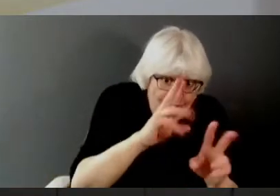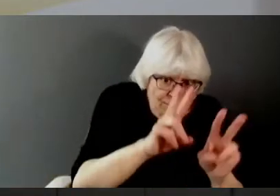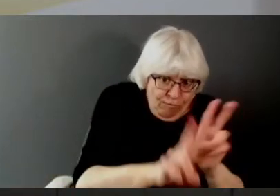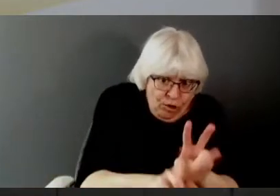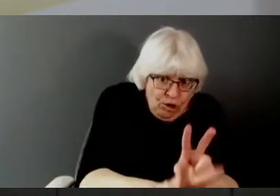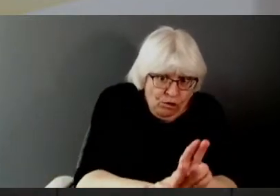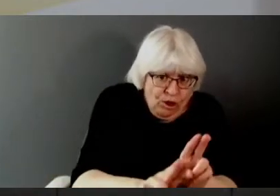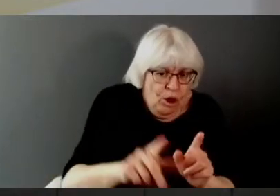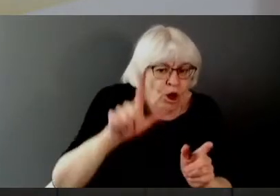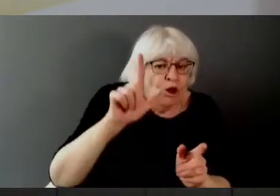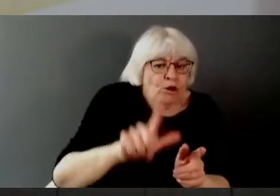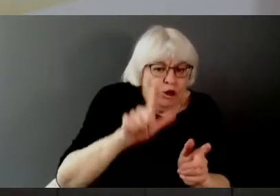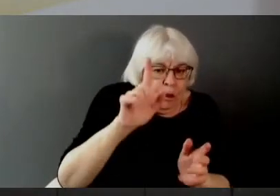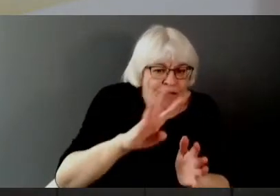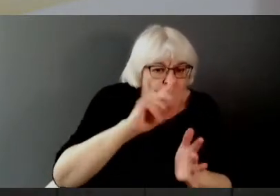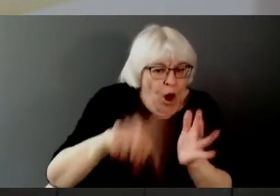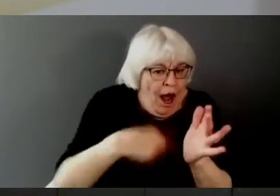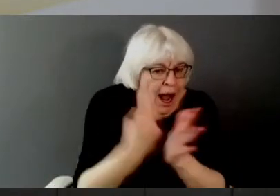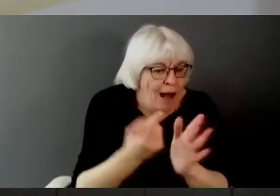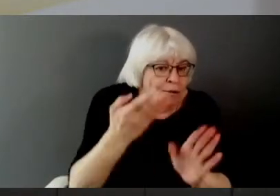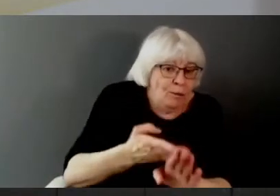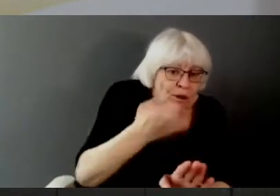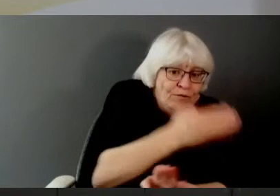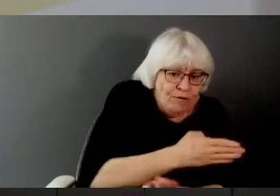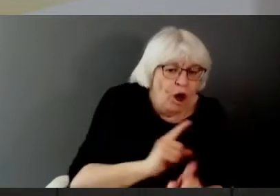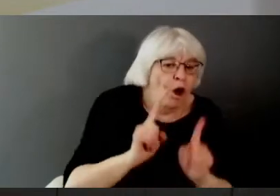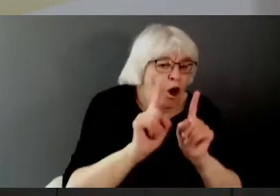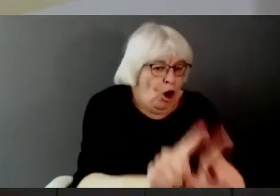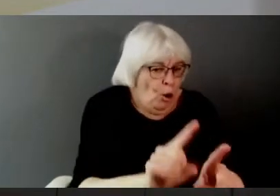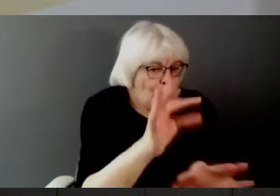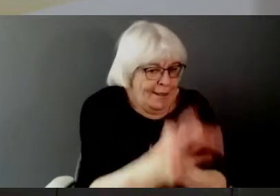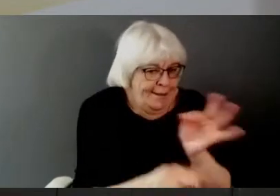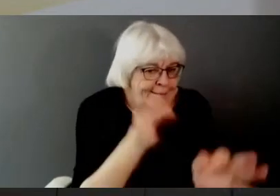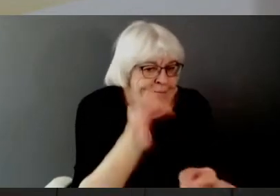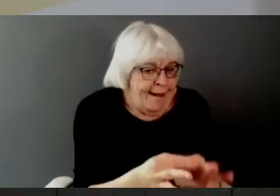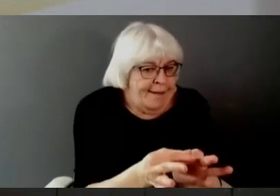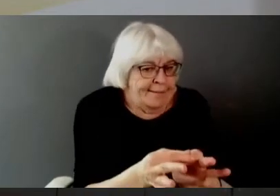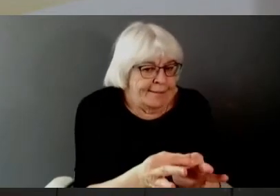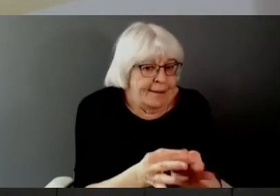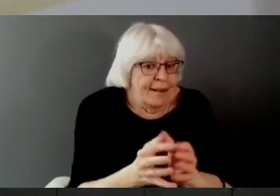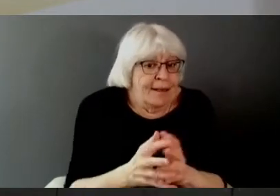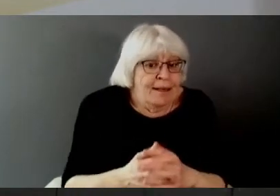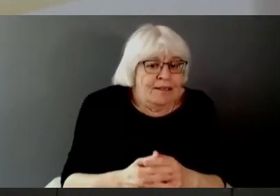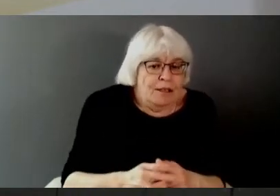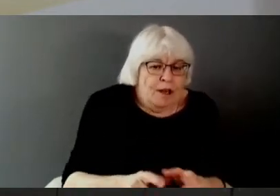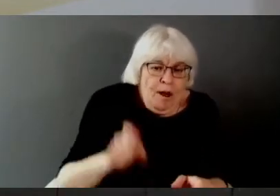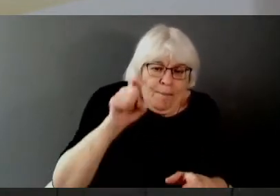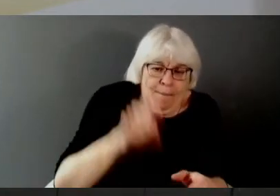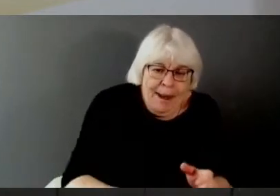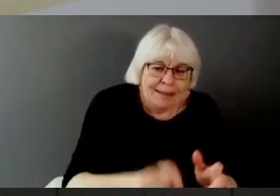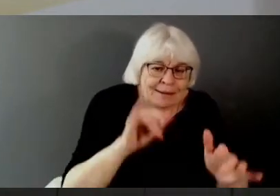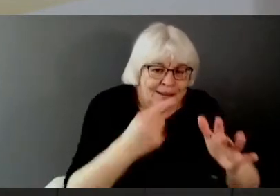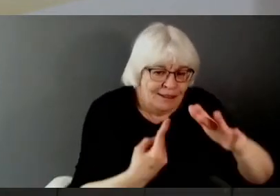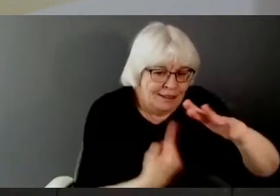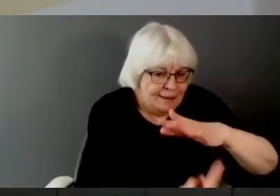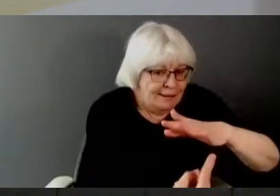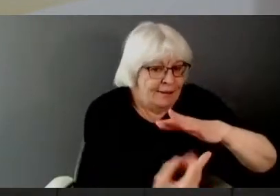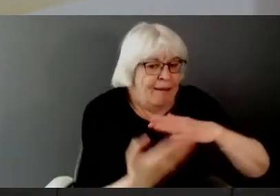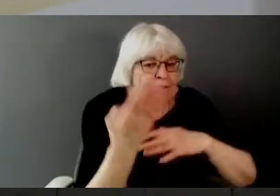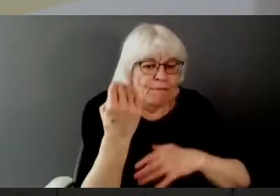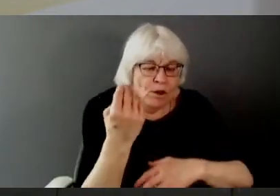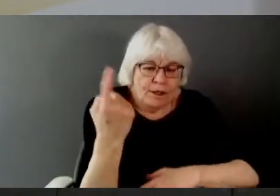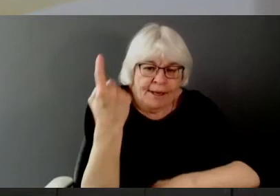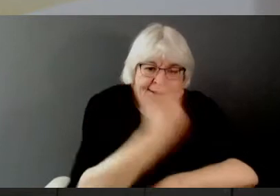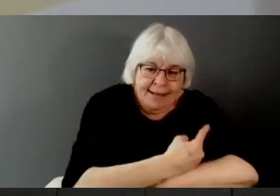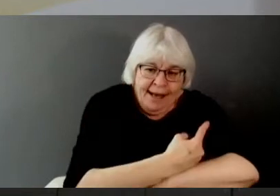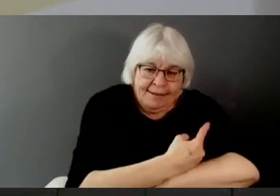Upon arrival in PEI, individuals must self-isolate for 14 days or the duration of their stay if that's shorter. But